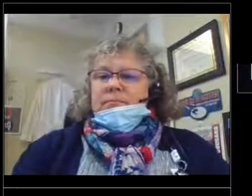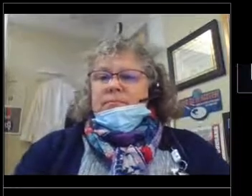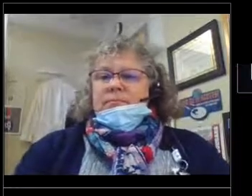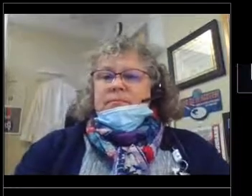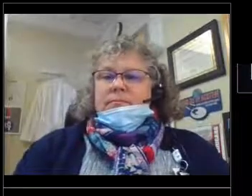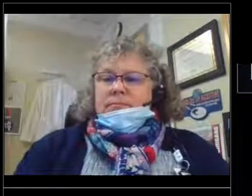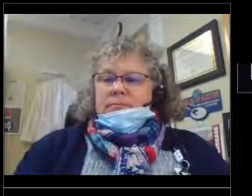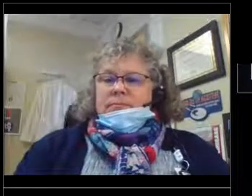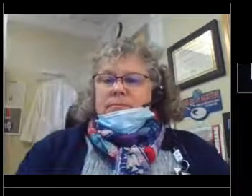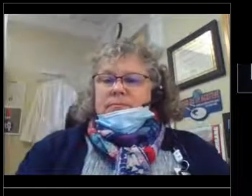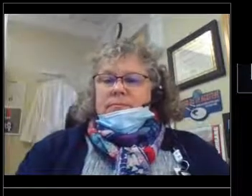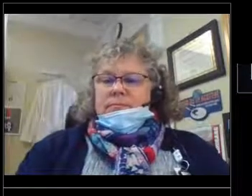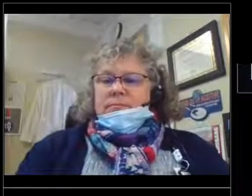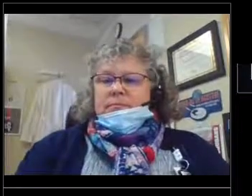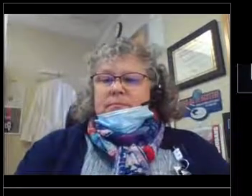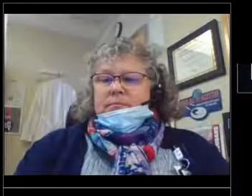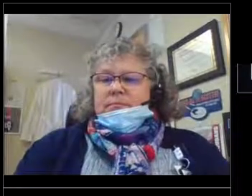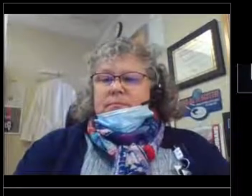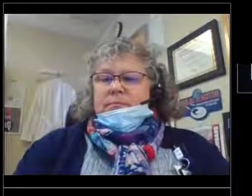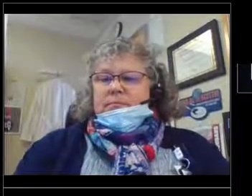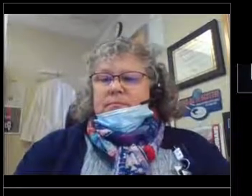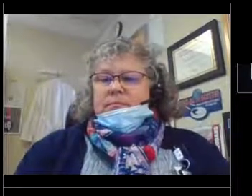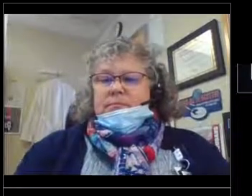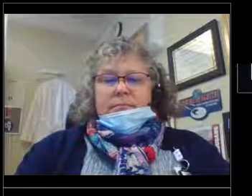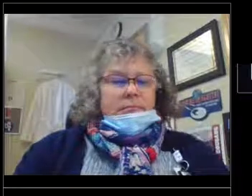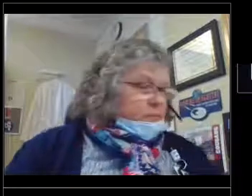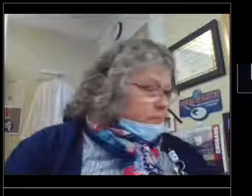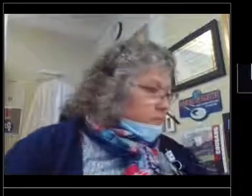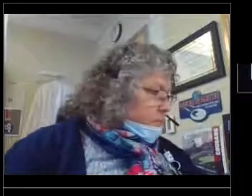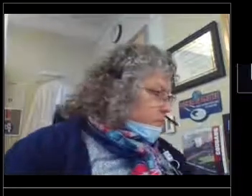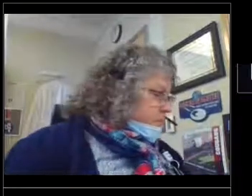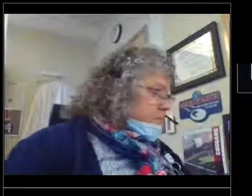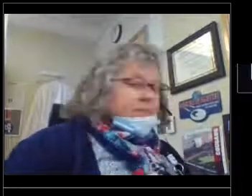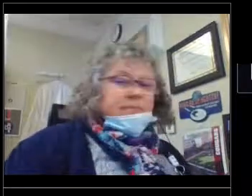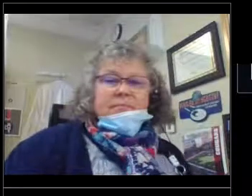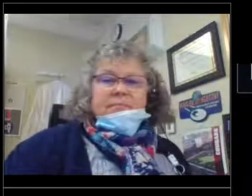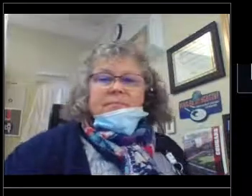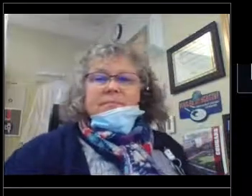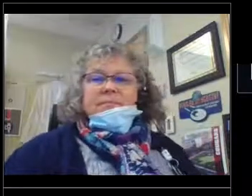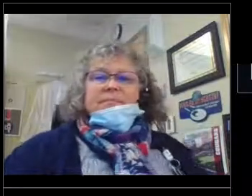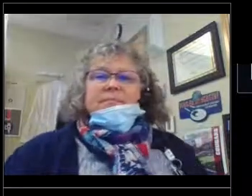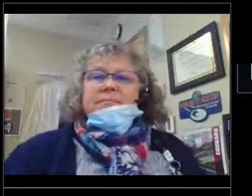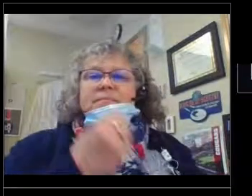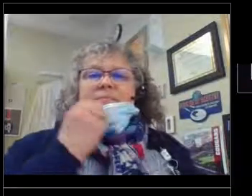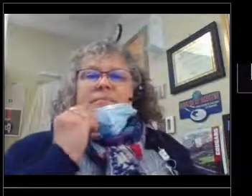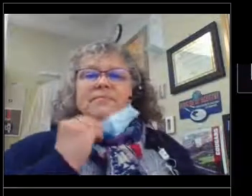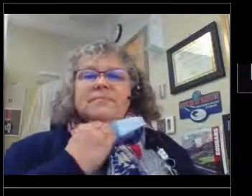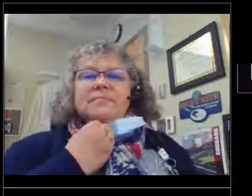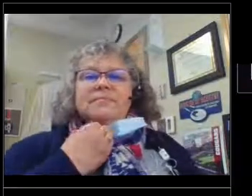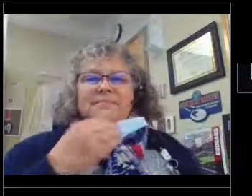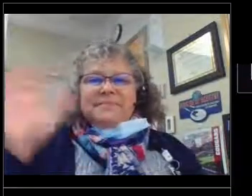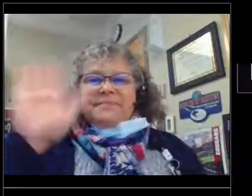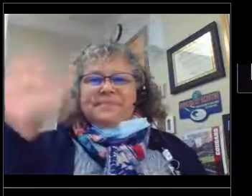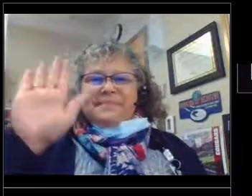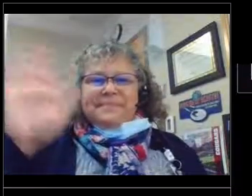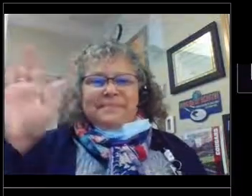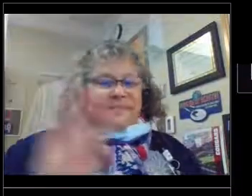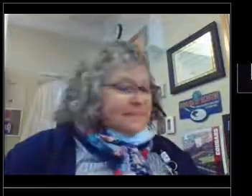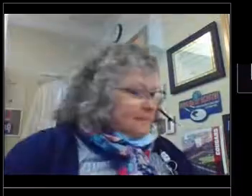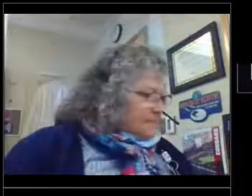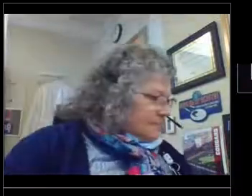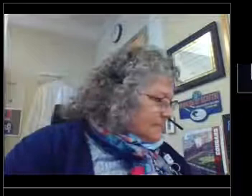Today we are honored to have a panel of subject matter experts, including Commissioners Mr. Jim Anderson, Ms. Teresa Schroeder, Dr.